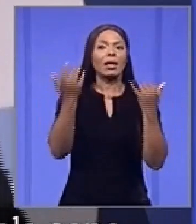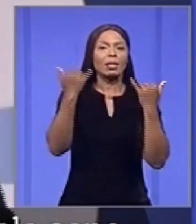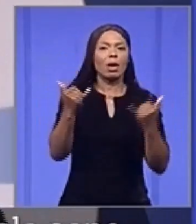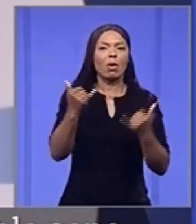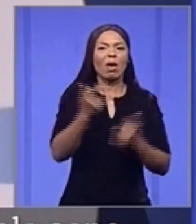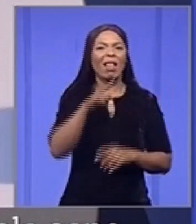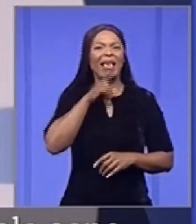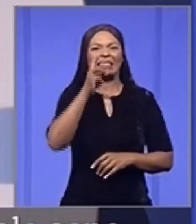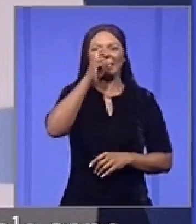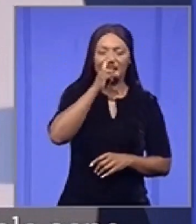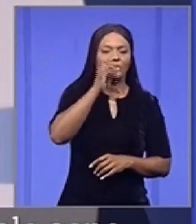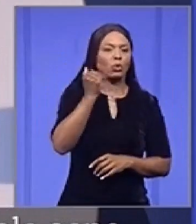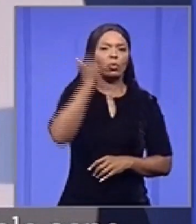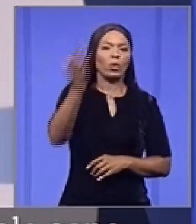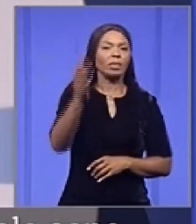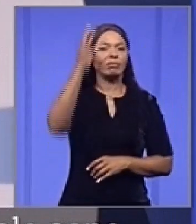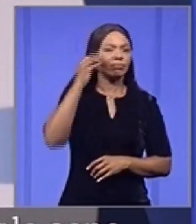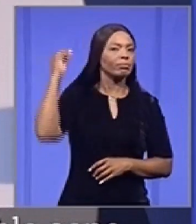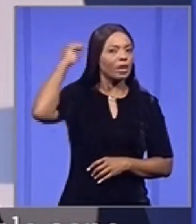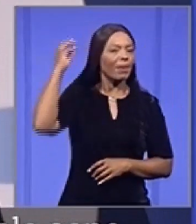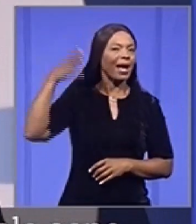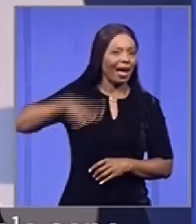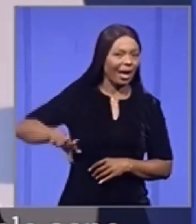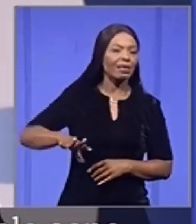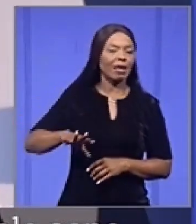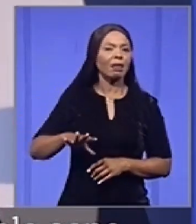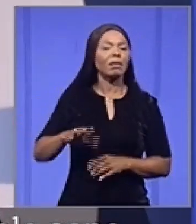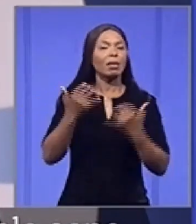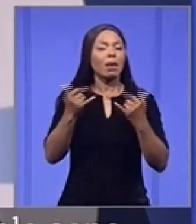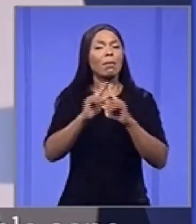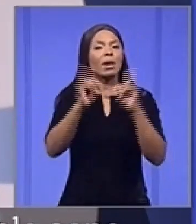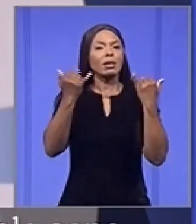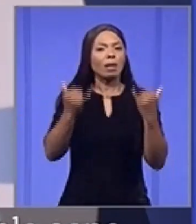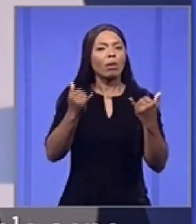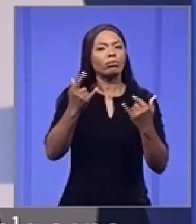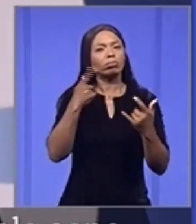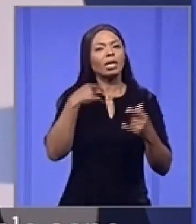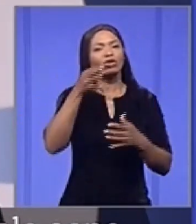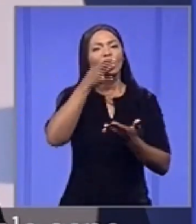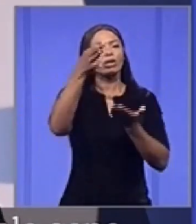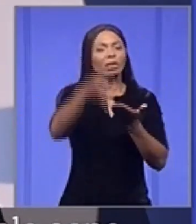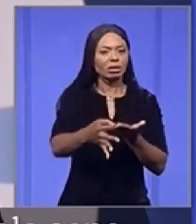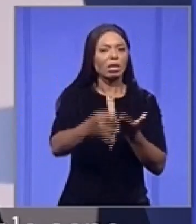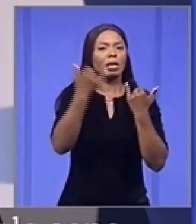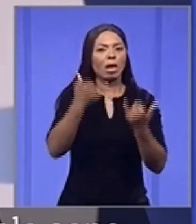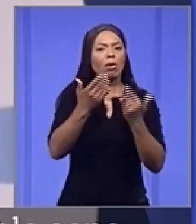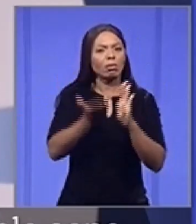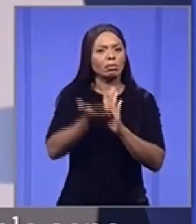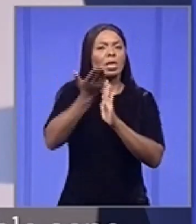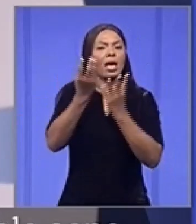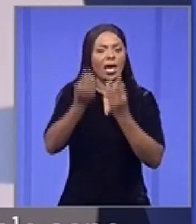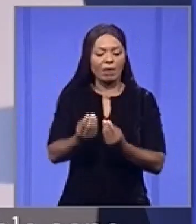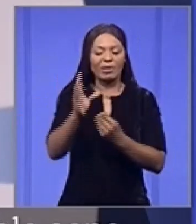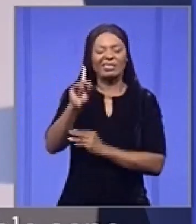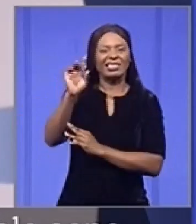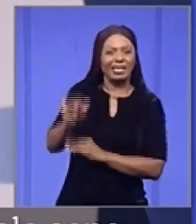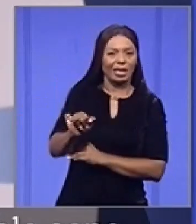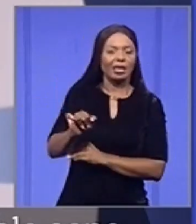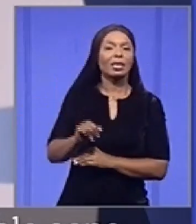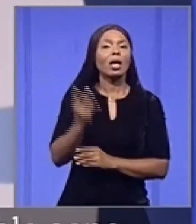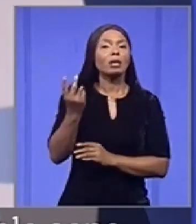arrogant. We take note of all of these other pollings, but our polling suggests that we're on the rise as the Democratic Alliance,